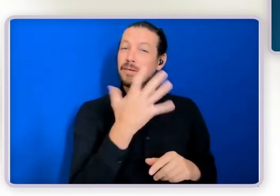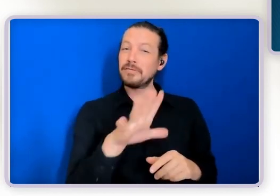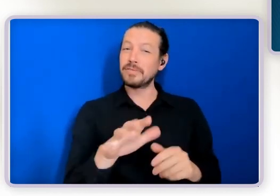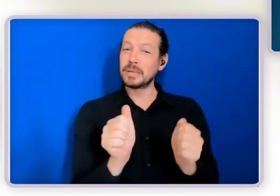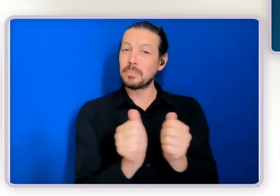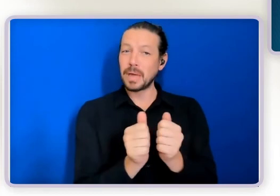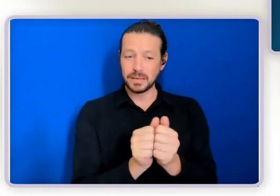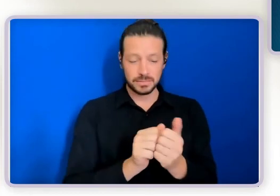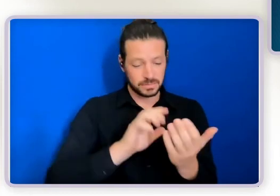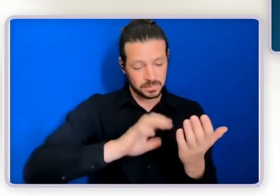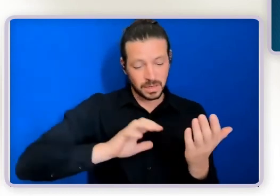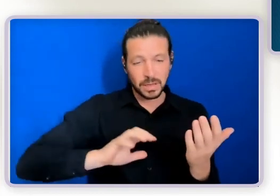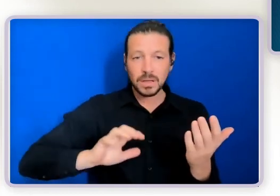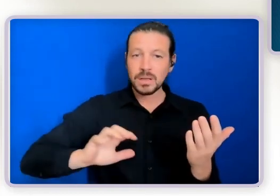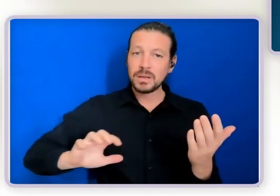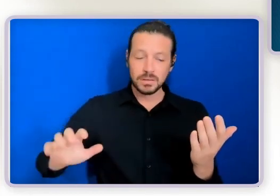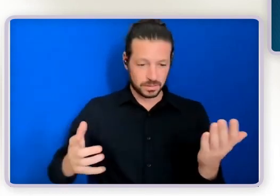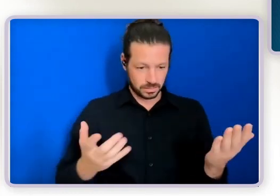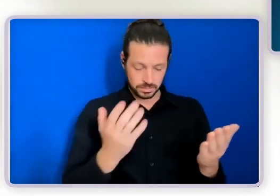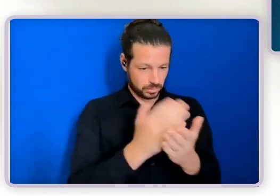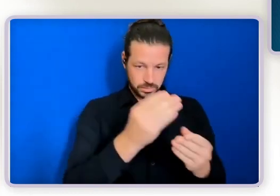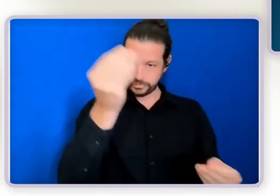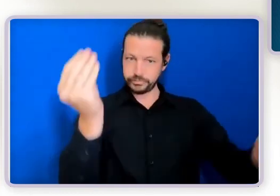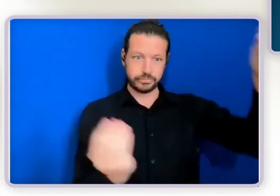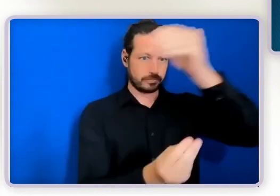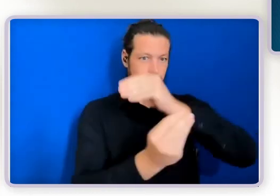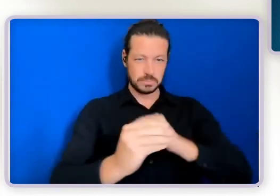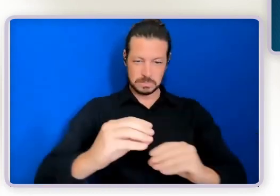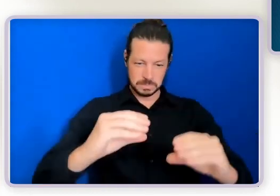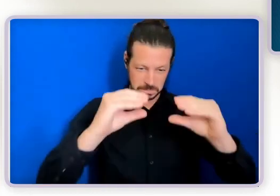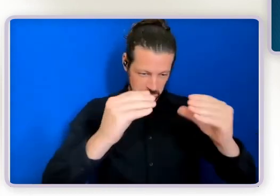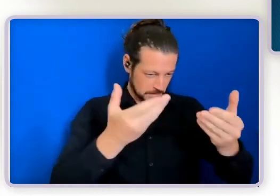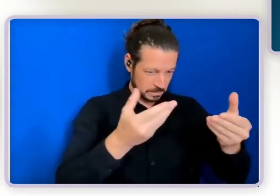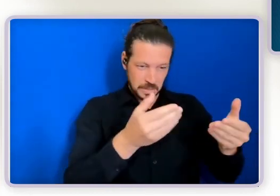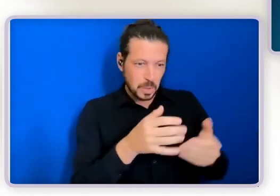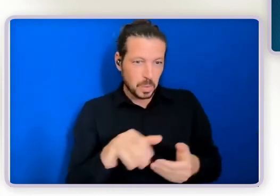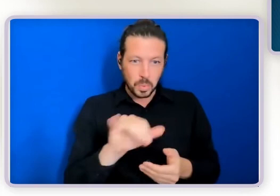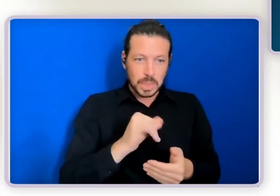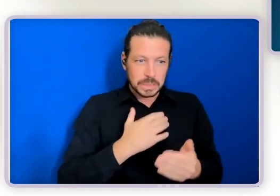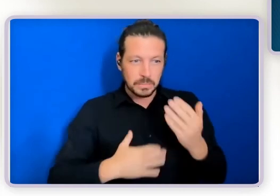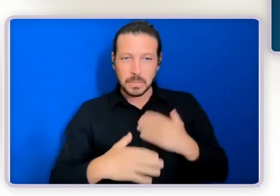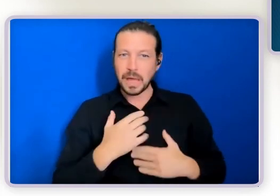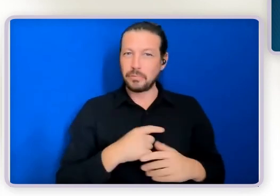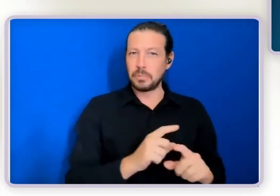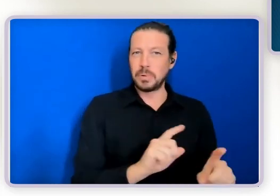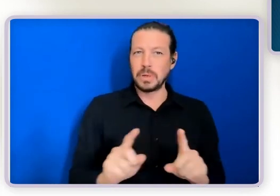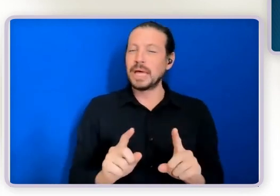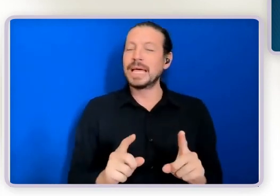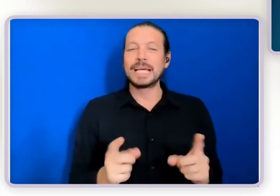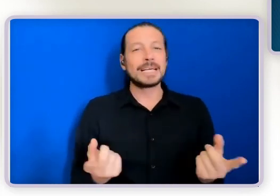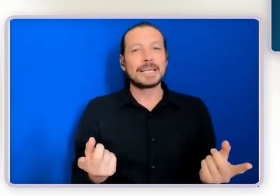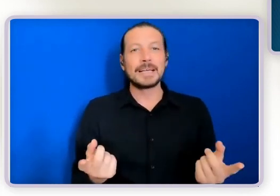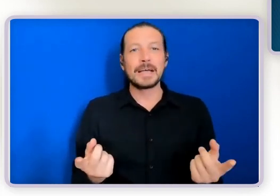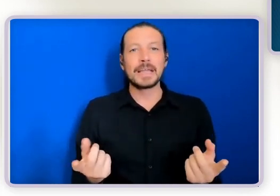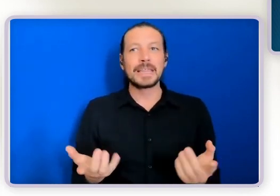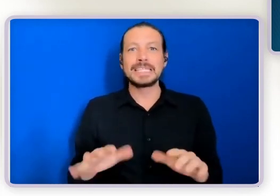functions of the behaviour that it was impossible to determine which one to address, and never wrote a behaviour support plan. So